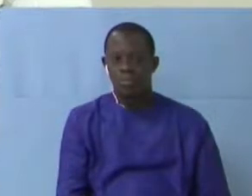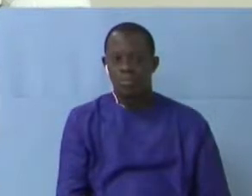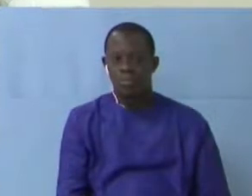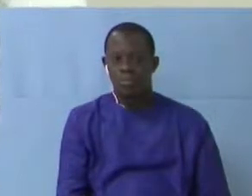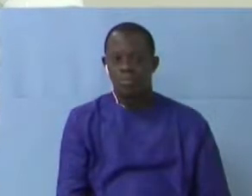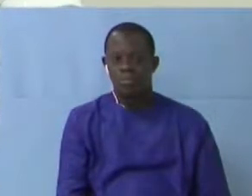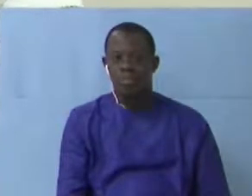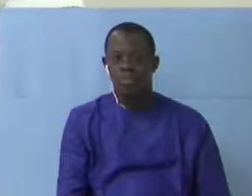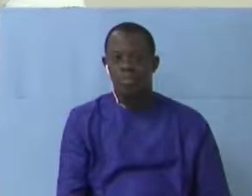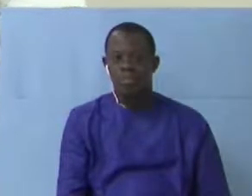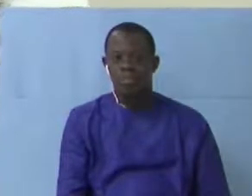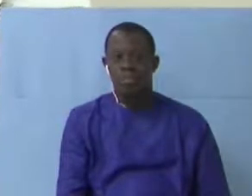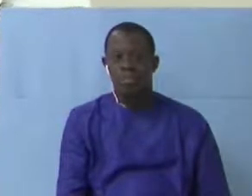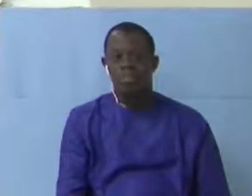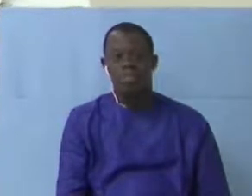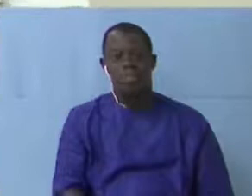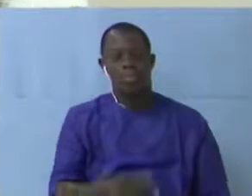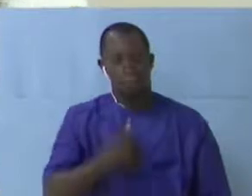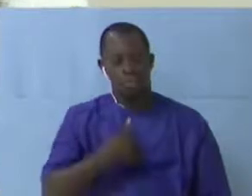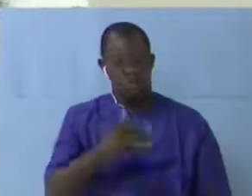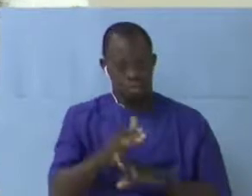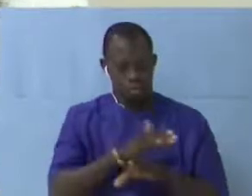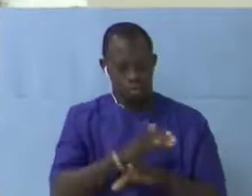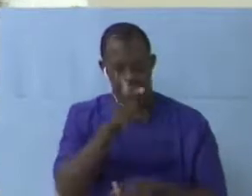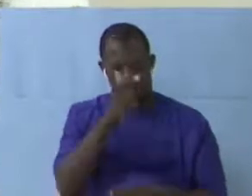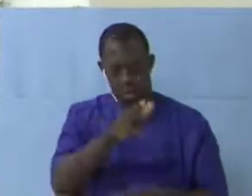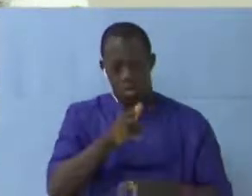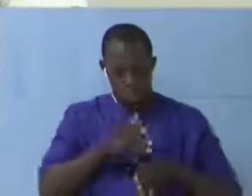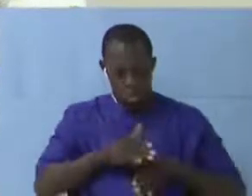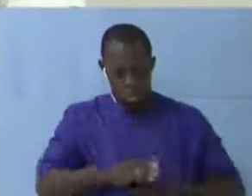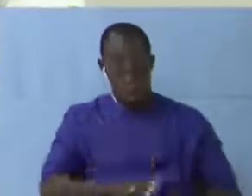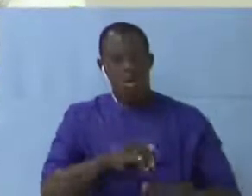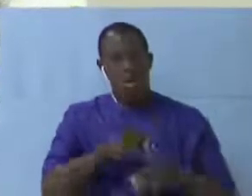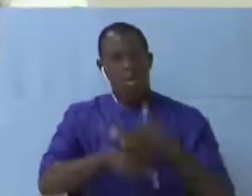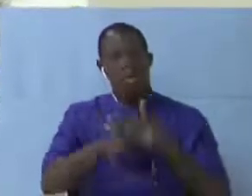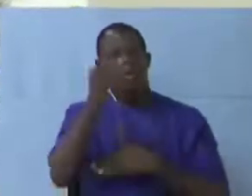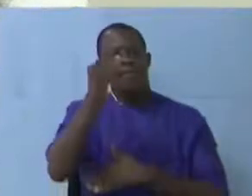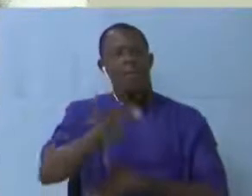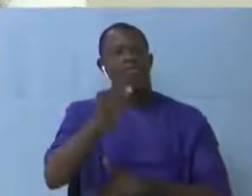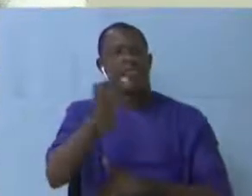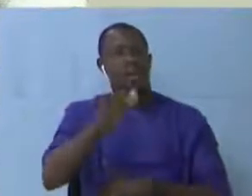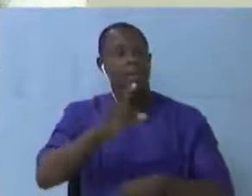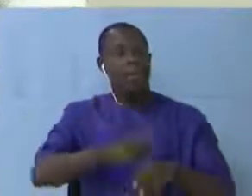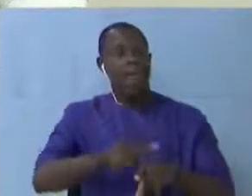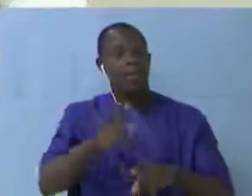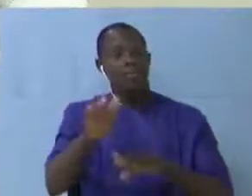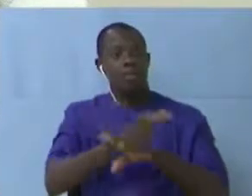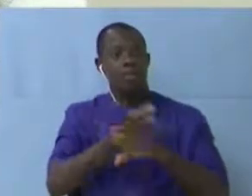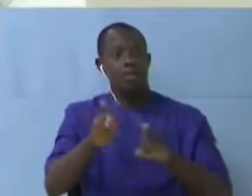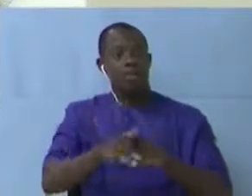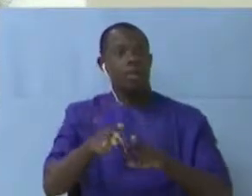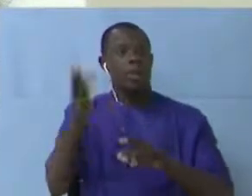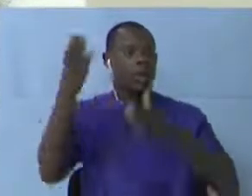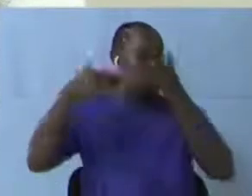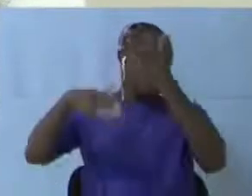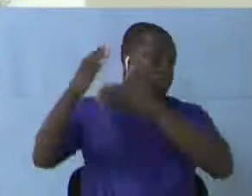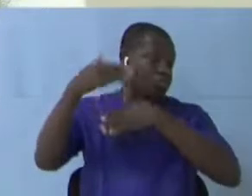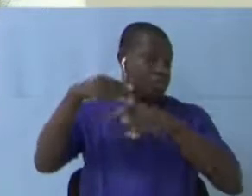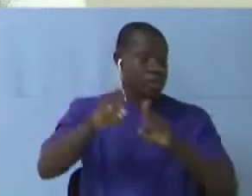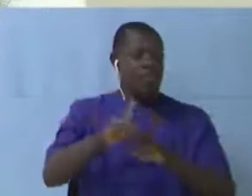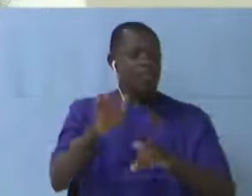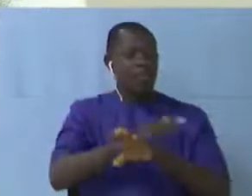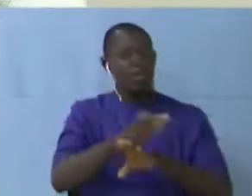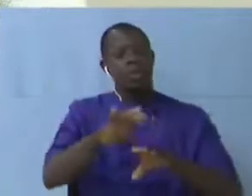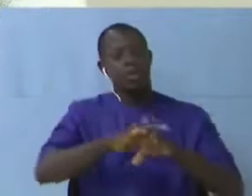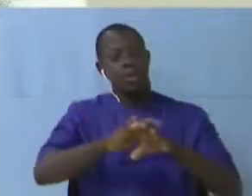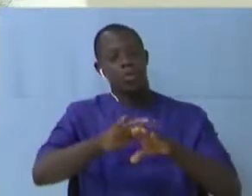lucky to be born in the provinces when it was in the colonial era. Man nag yàlla wërsëgal na ma juddoo ci dex gi